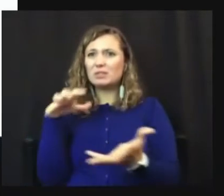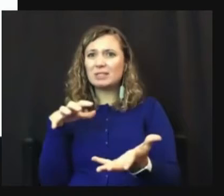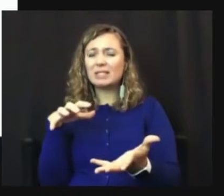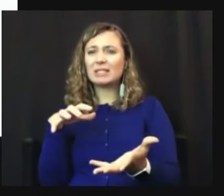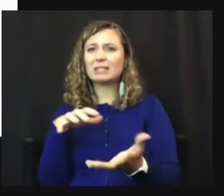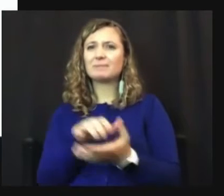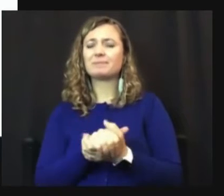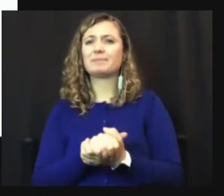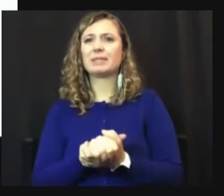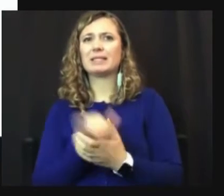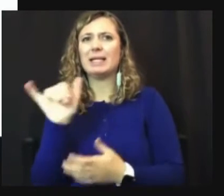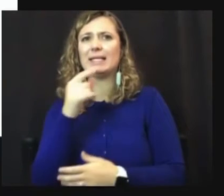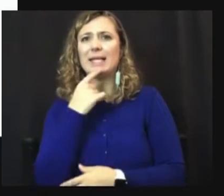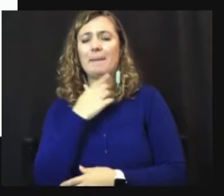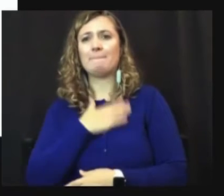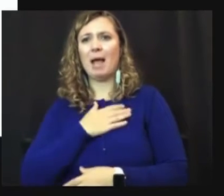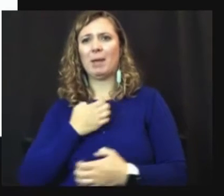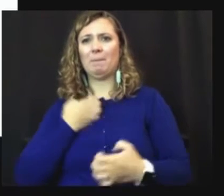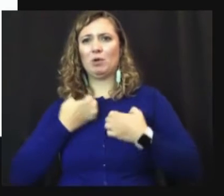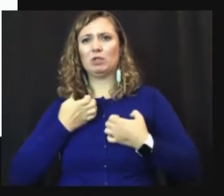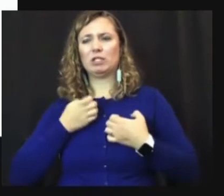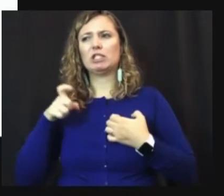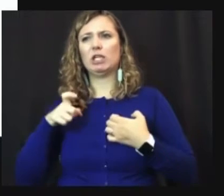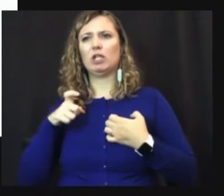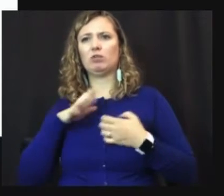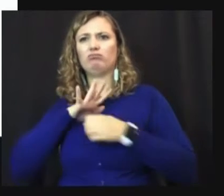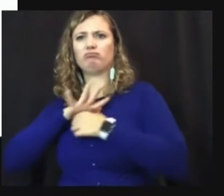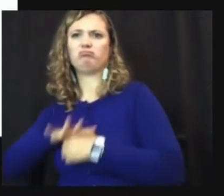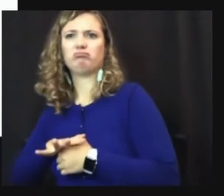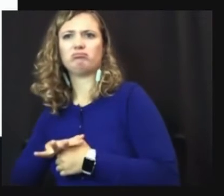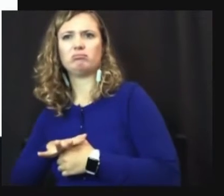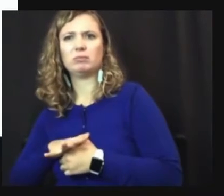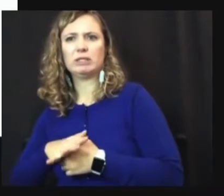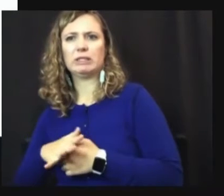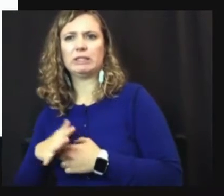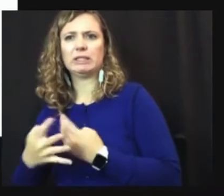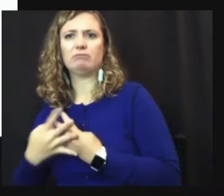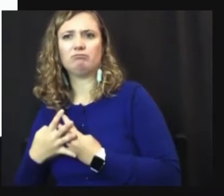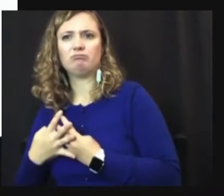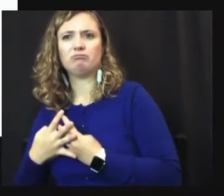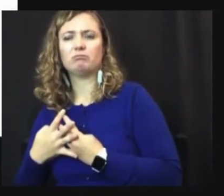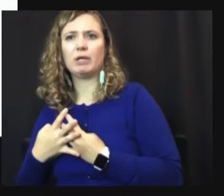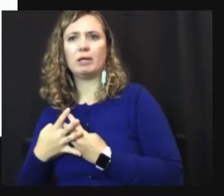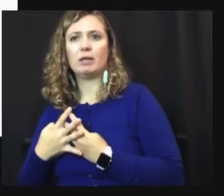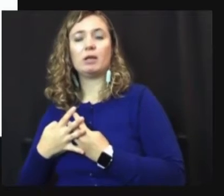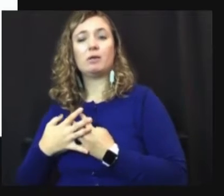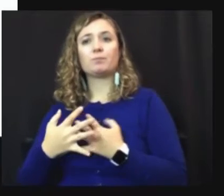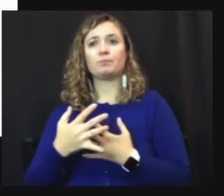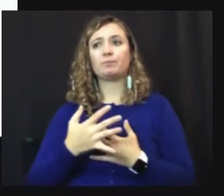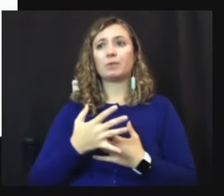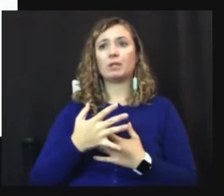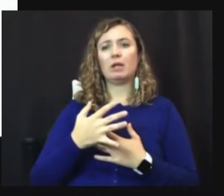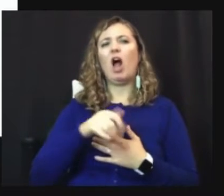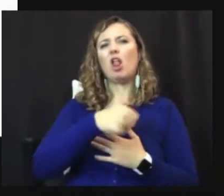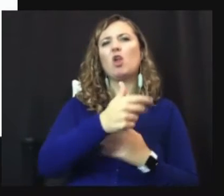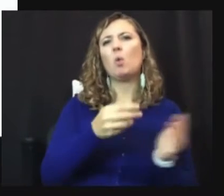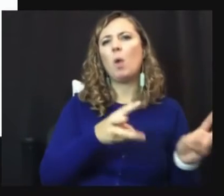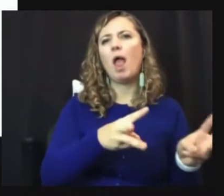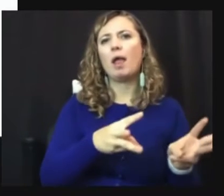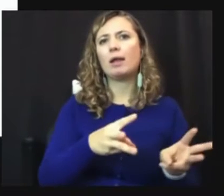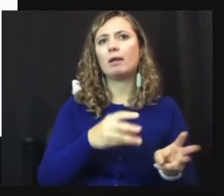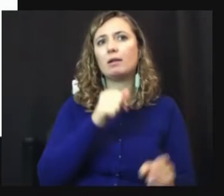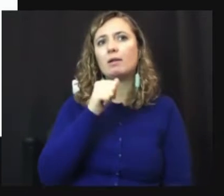my emotions need to be locked up and I have to express them in this other way, not for my comfort, but